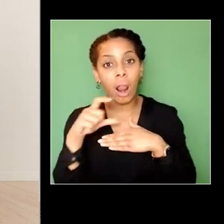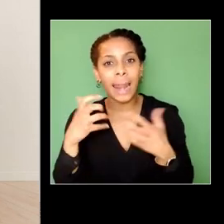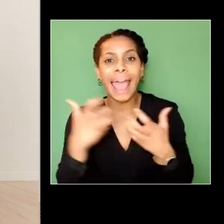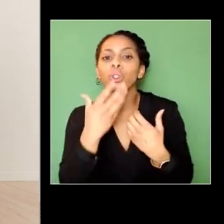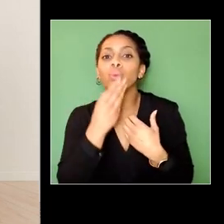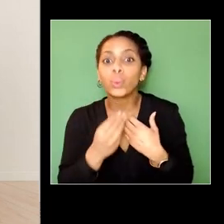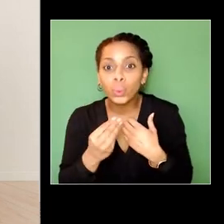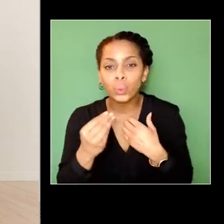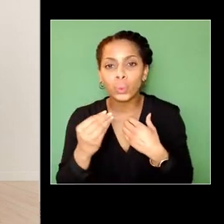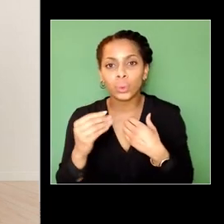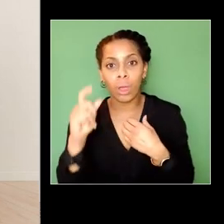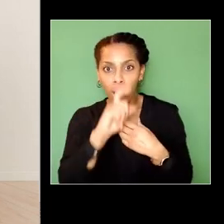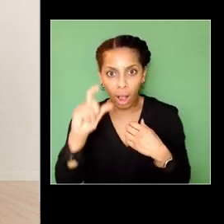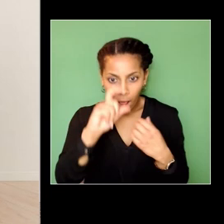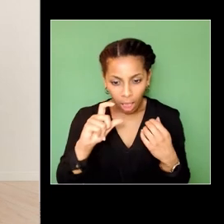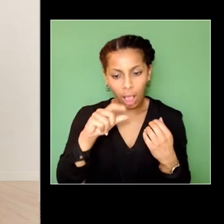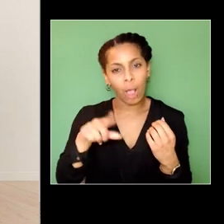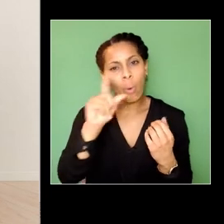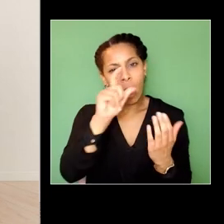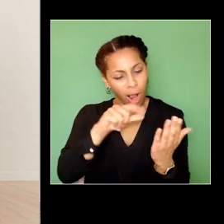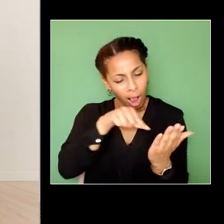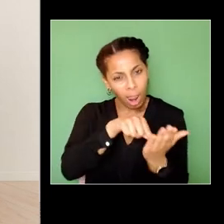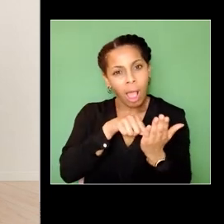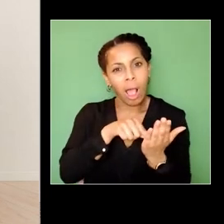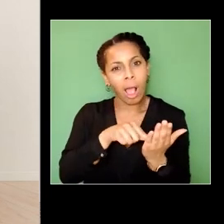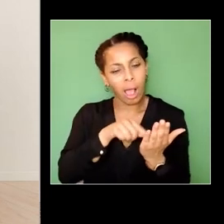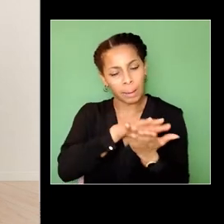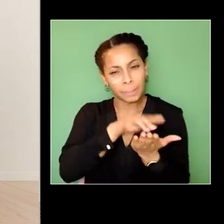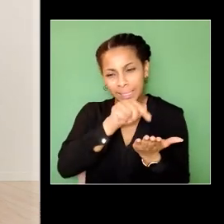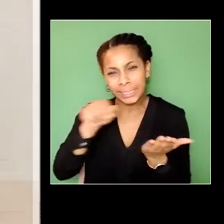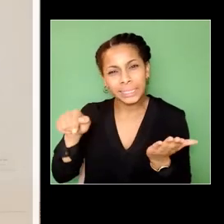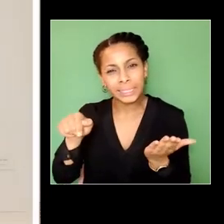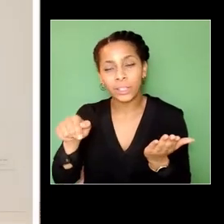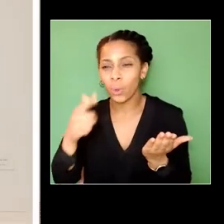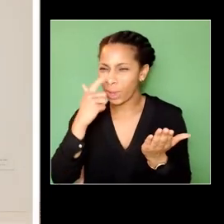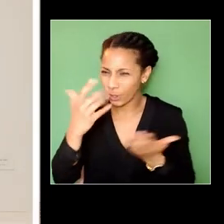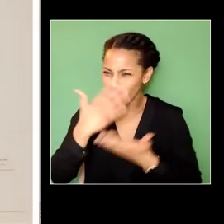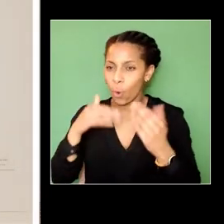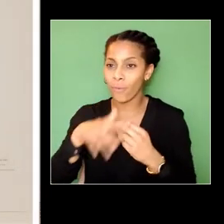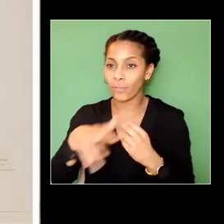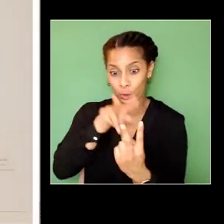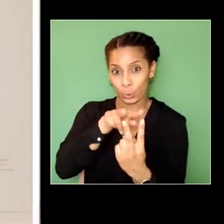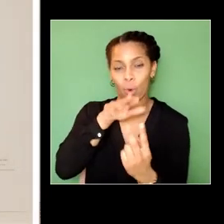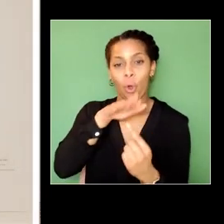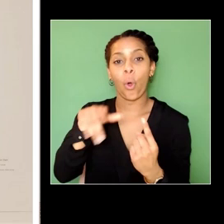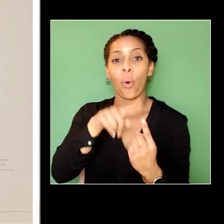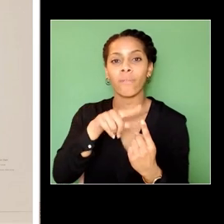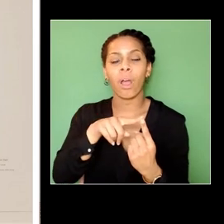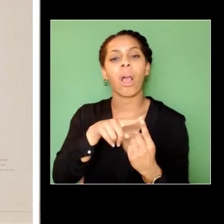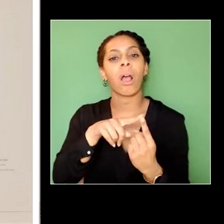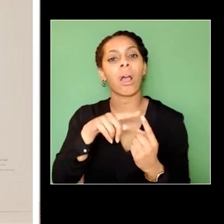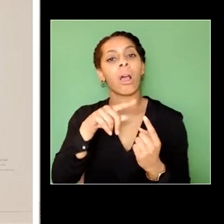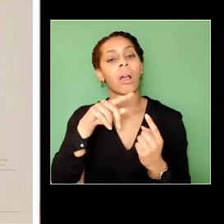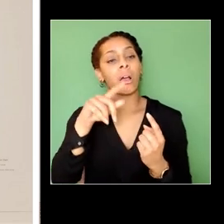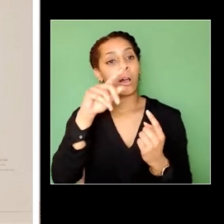color and what color indicates. So can you speak about the sort of both the painting poetics of color, but